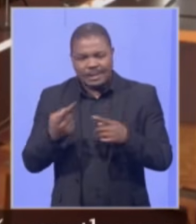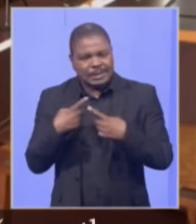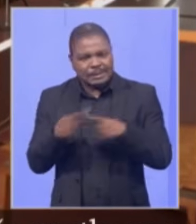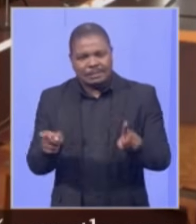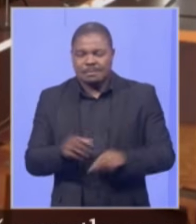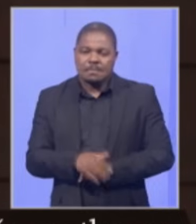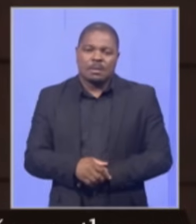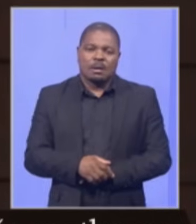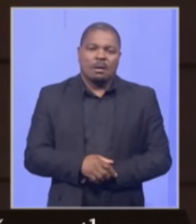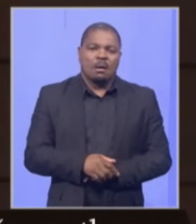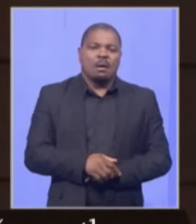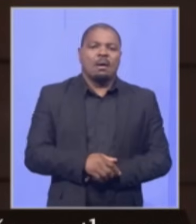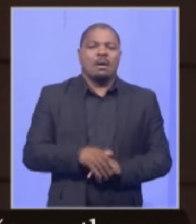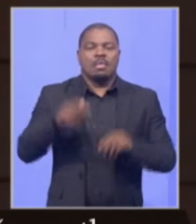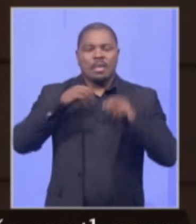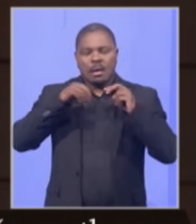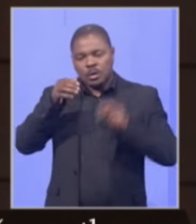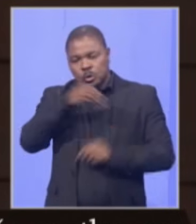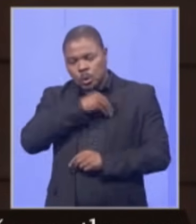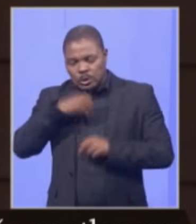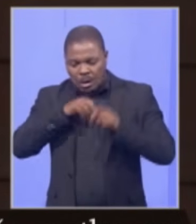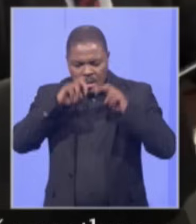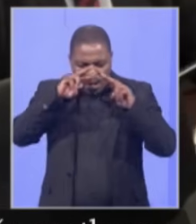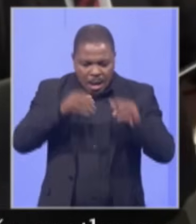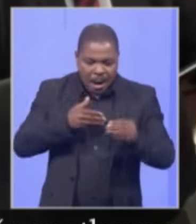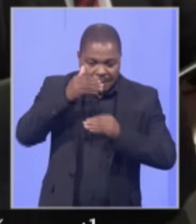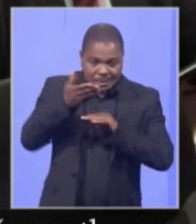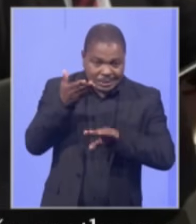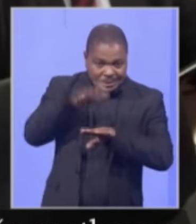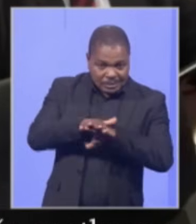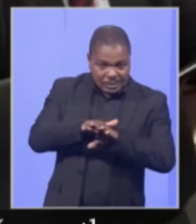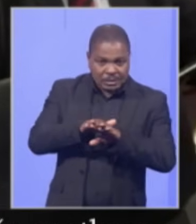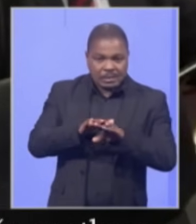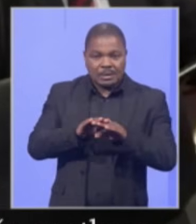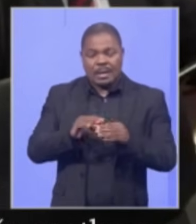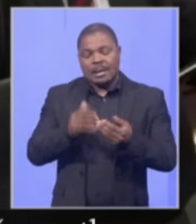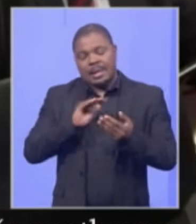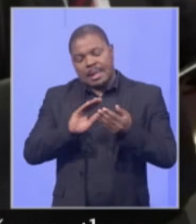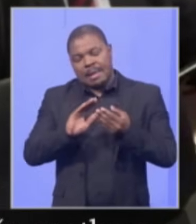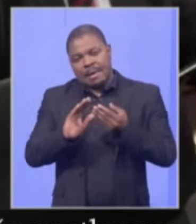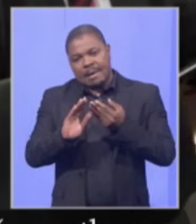post-mortem report that we receive, there is Exhibit C.